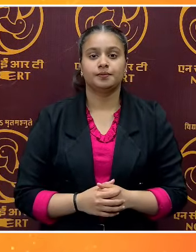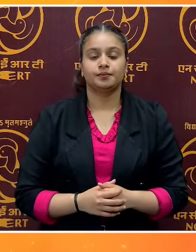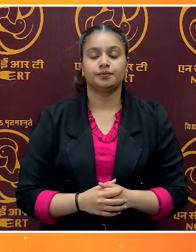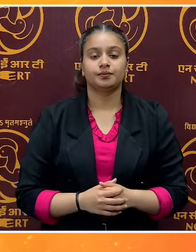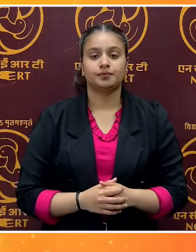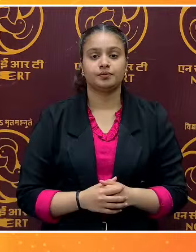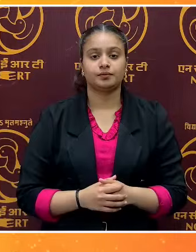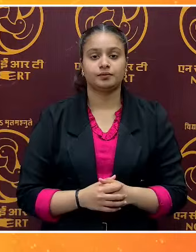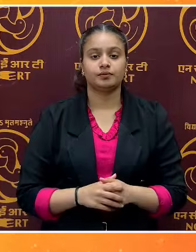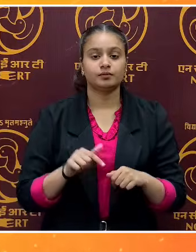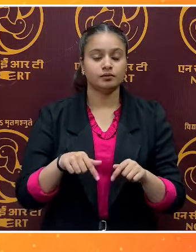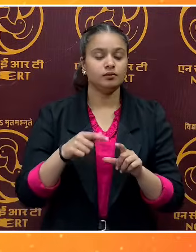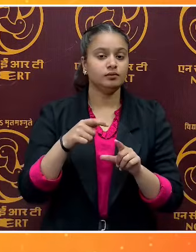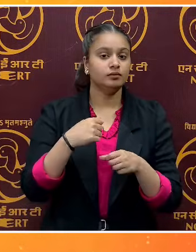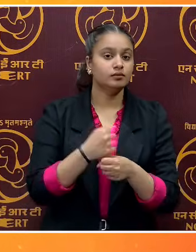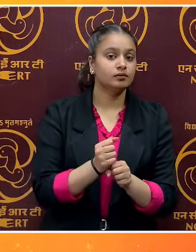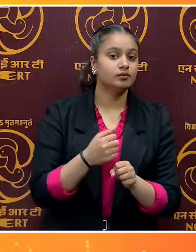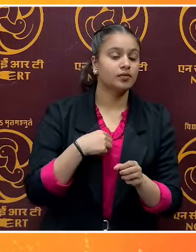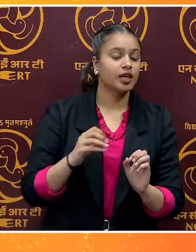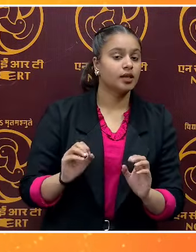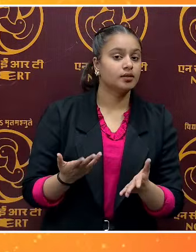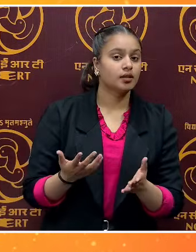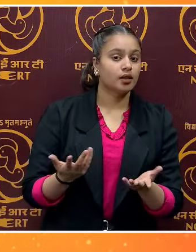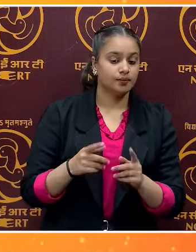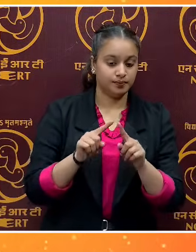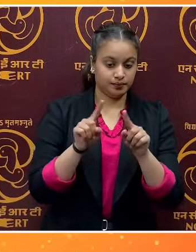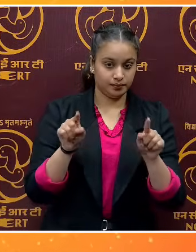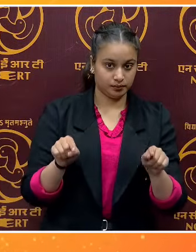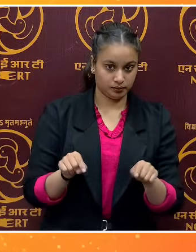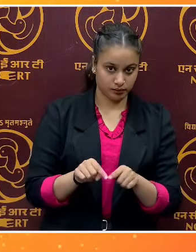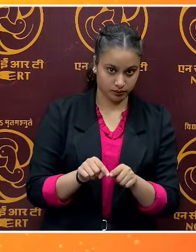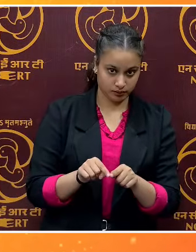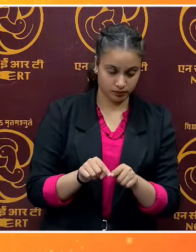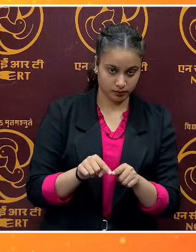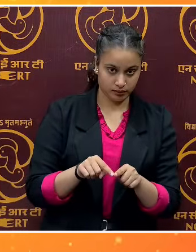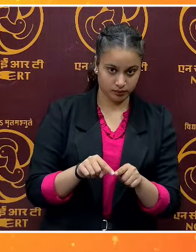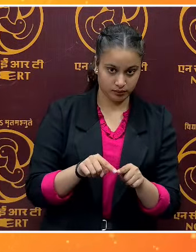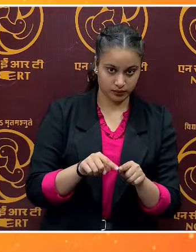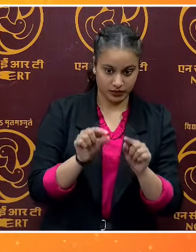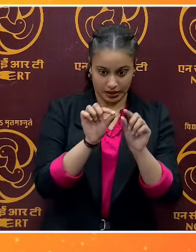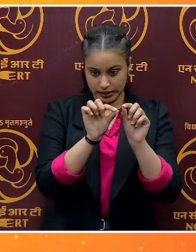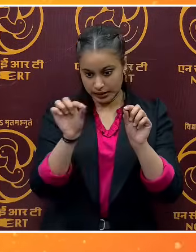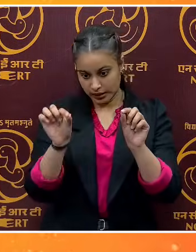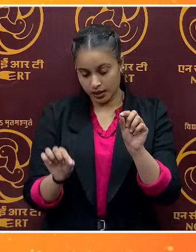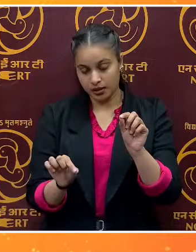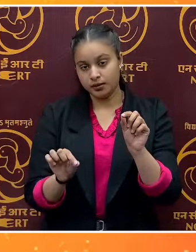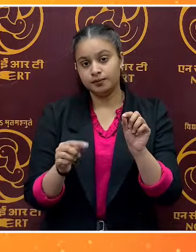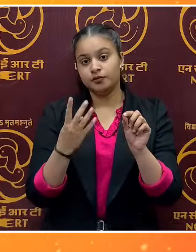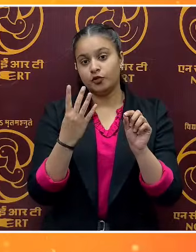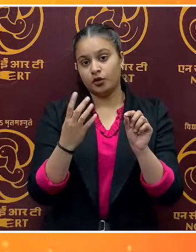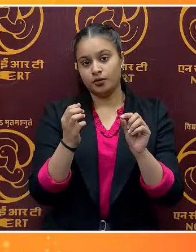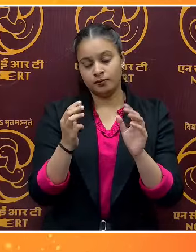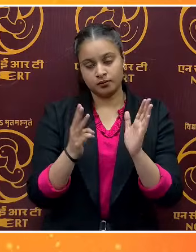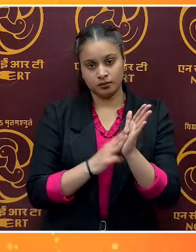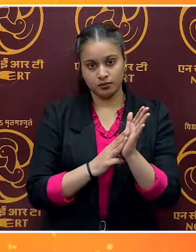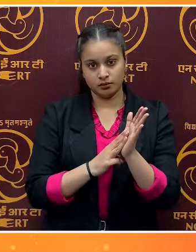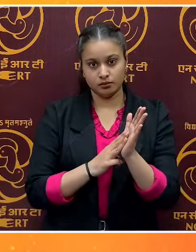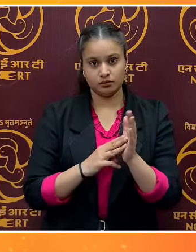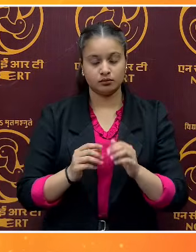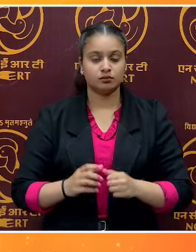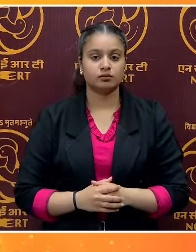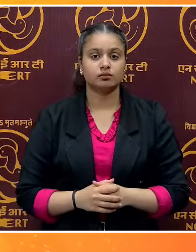I am constructing to begin with a square of side 4 centimeters.